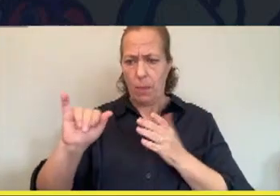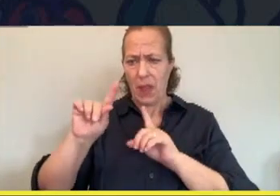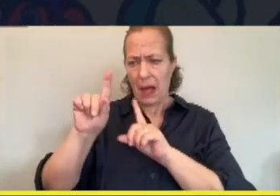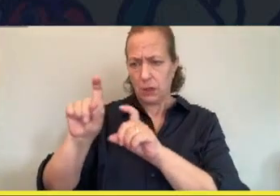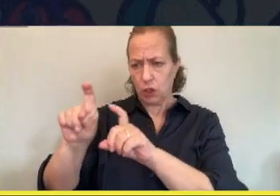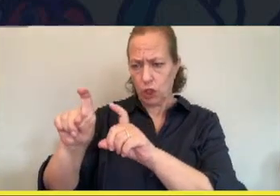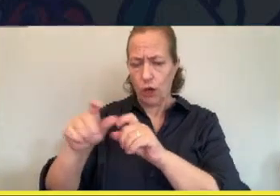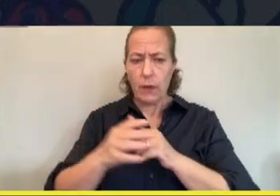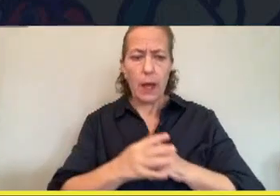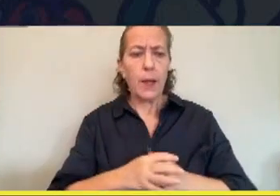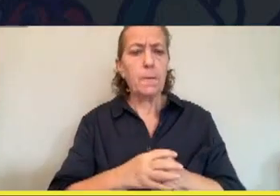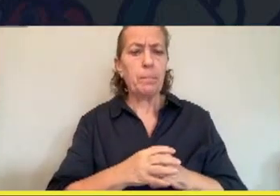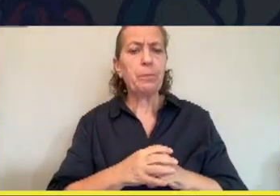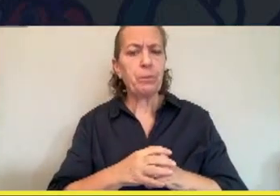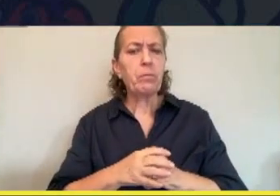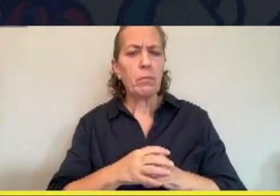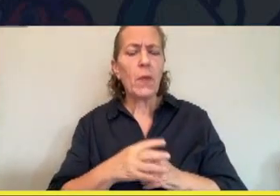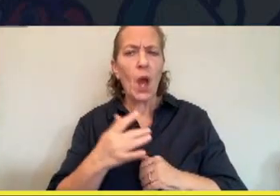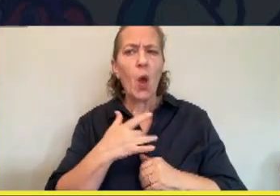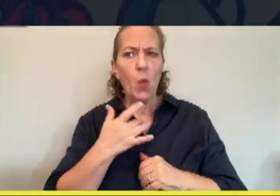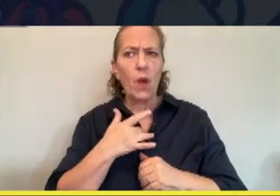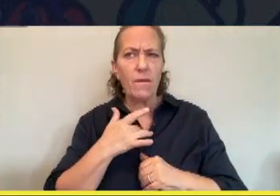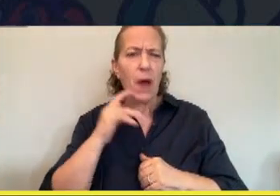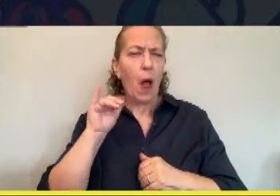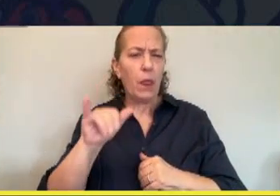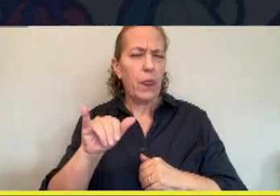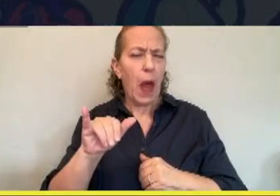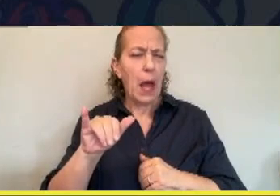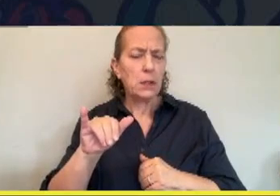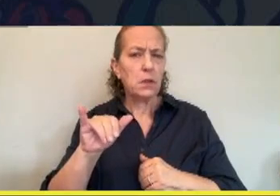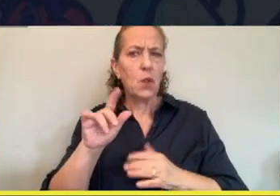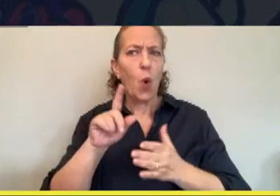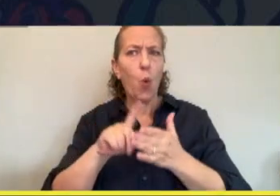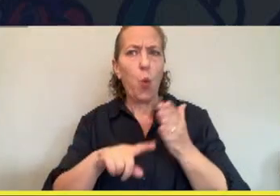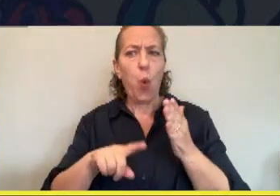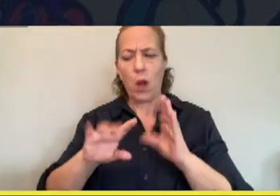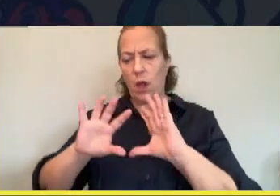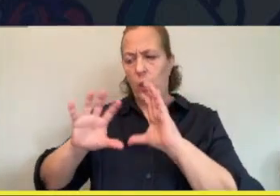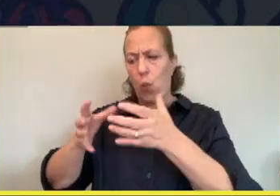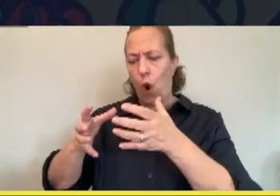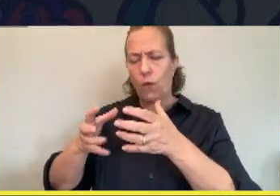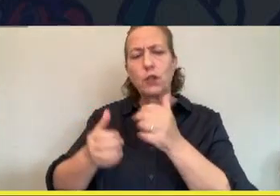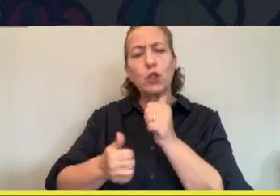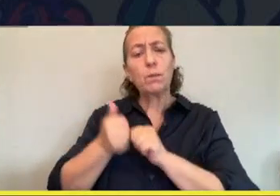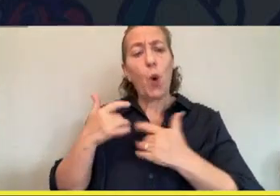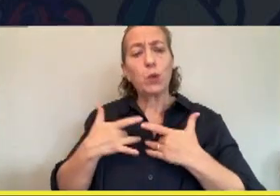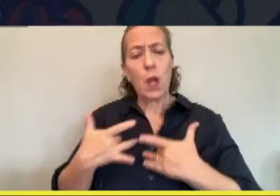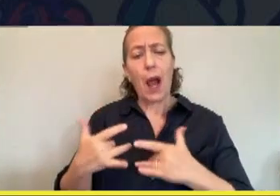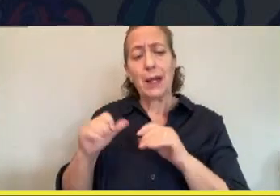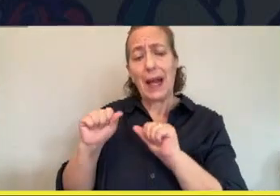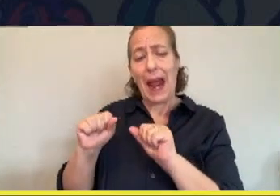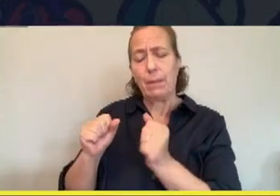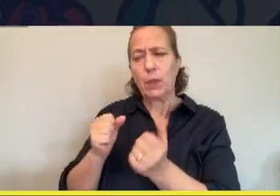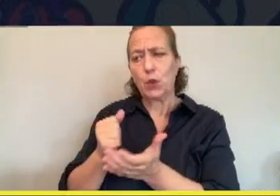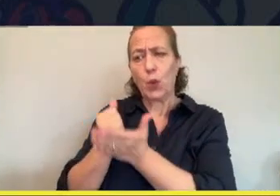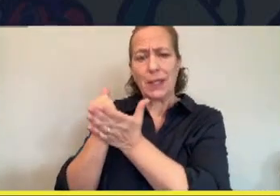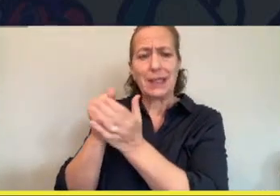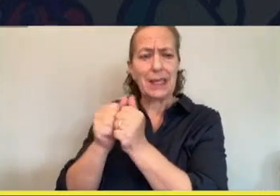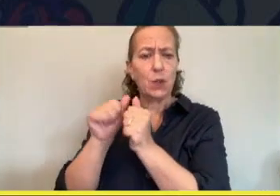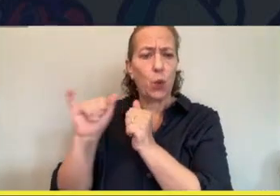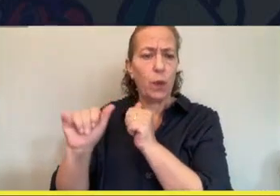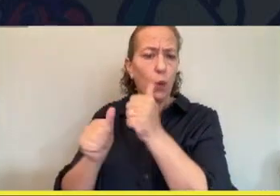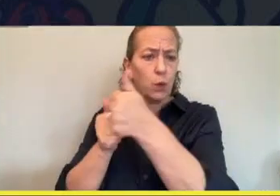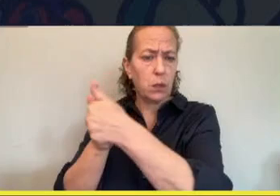felt that this is the workforce most likely to be able to assist with those difficulties. We used the